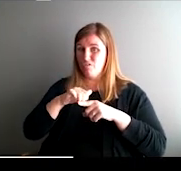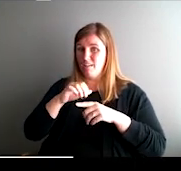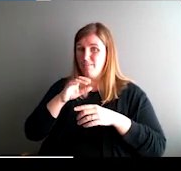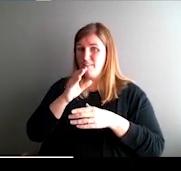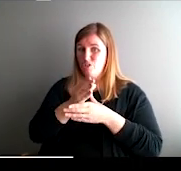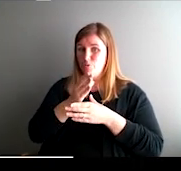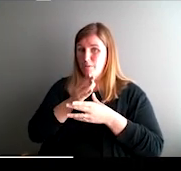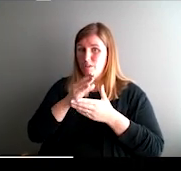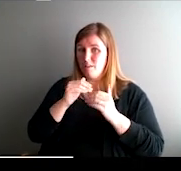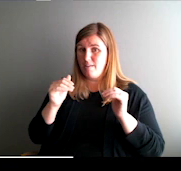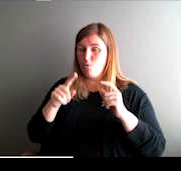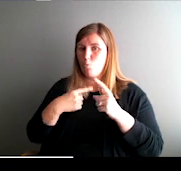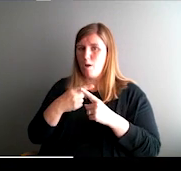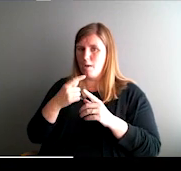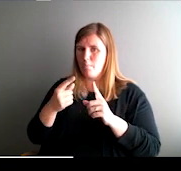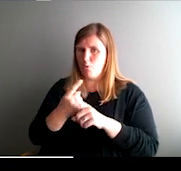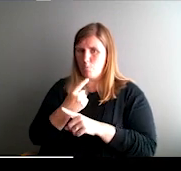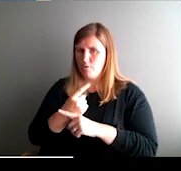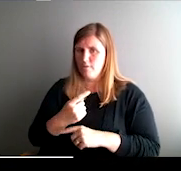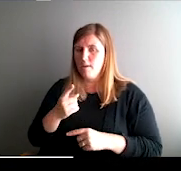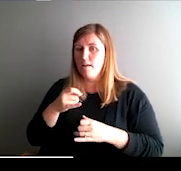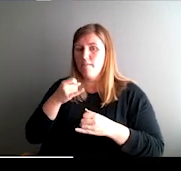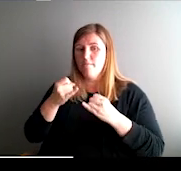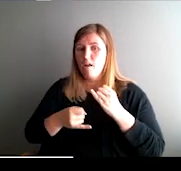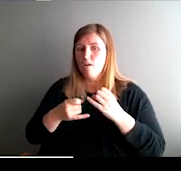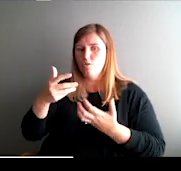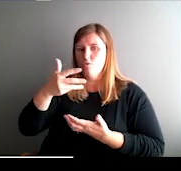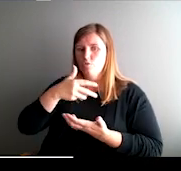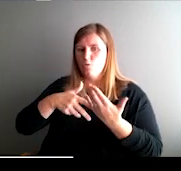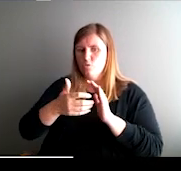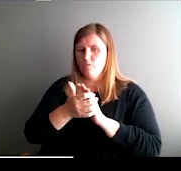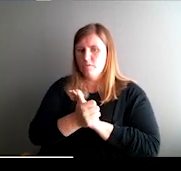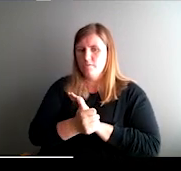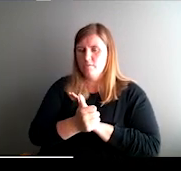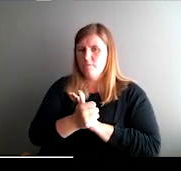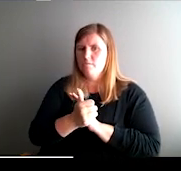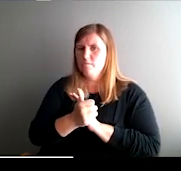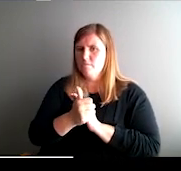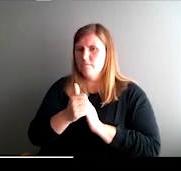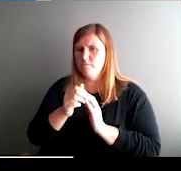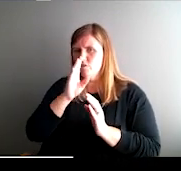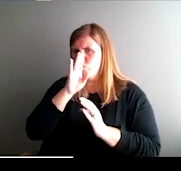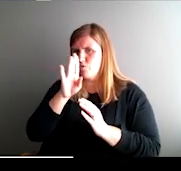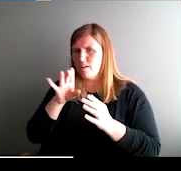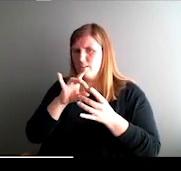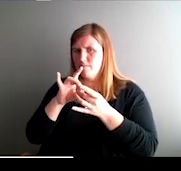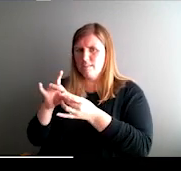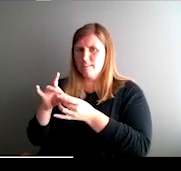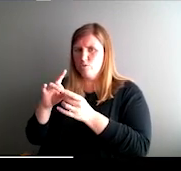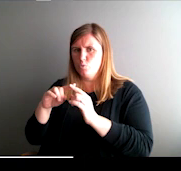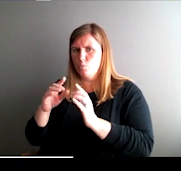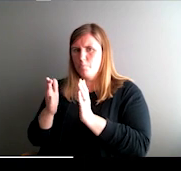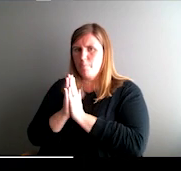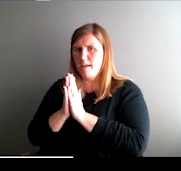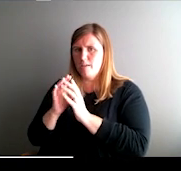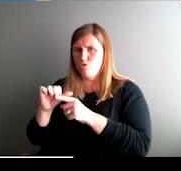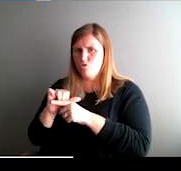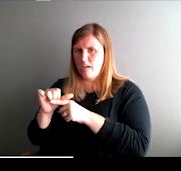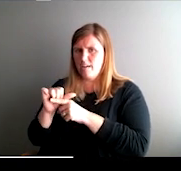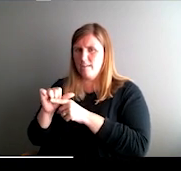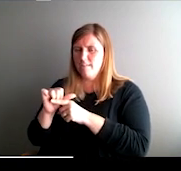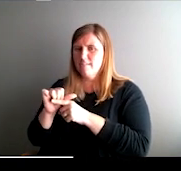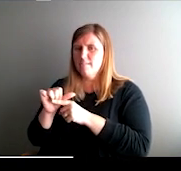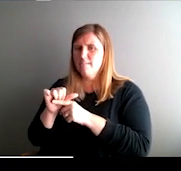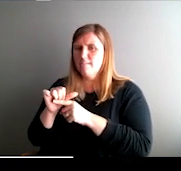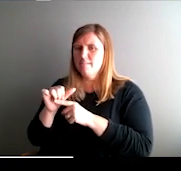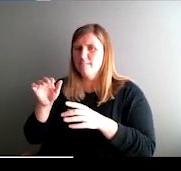when appropriate. And finally, social skills. Social skills is directly linked to manned training. It is